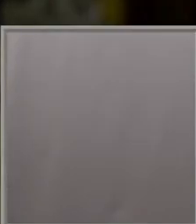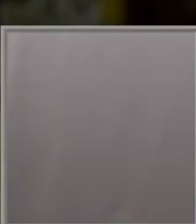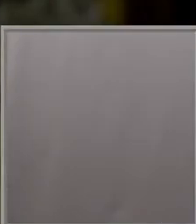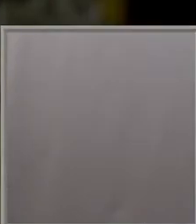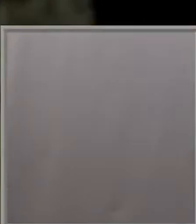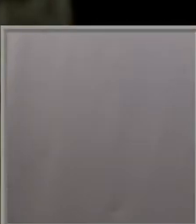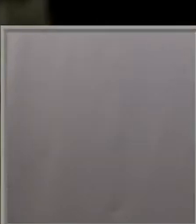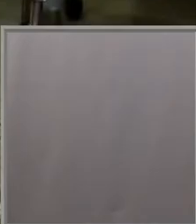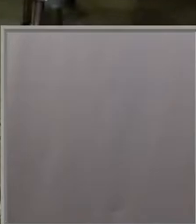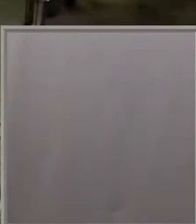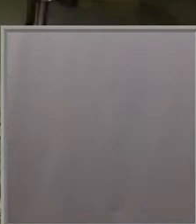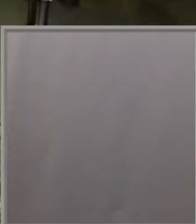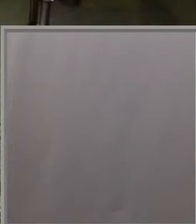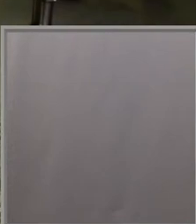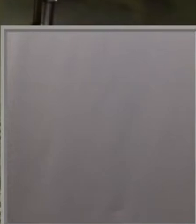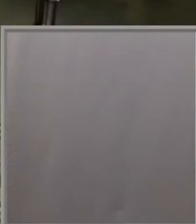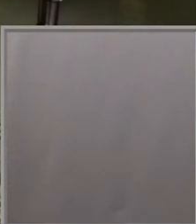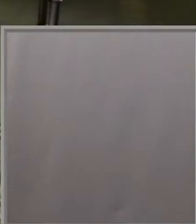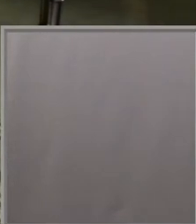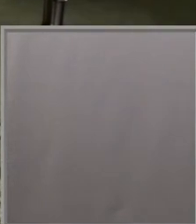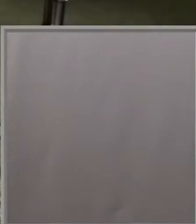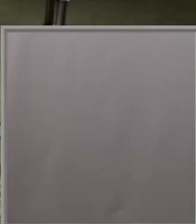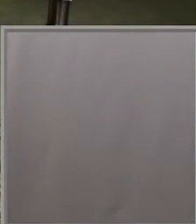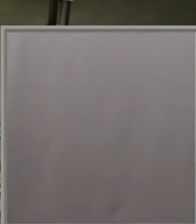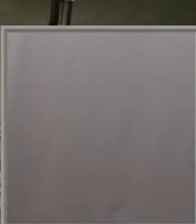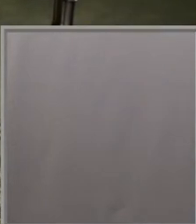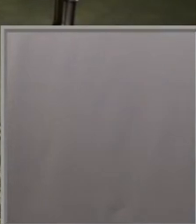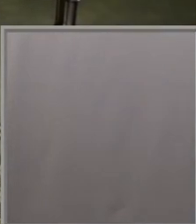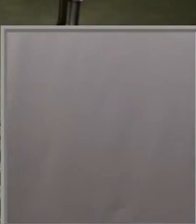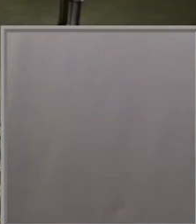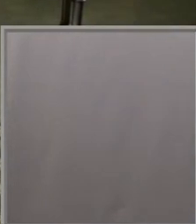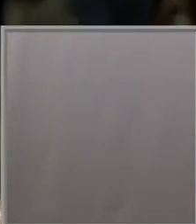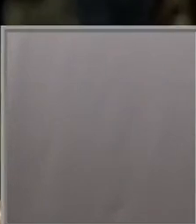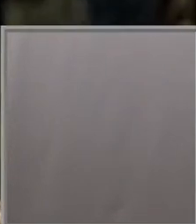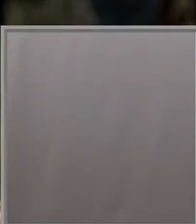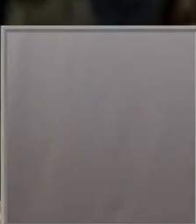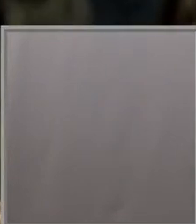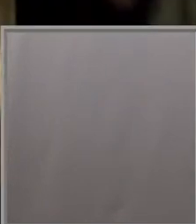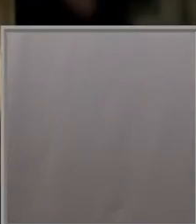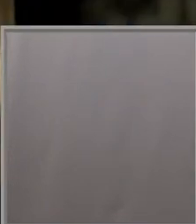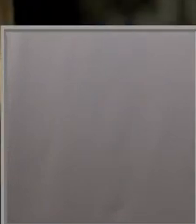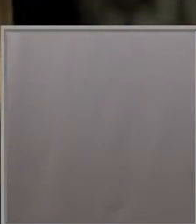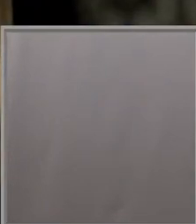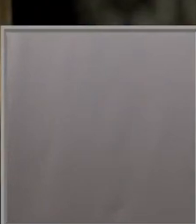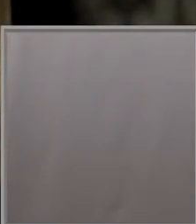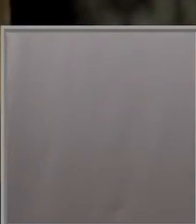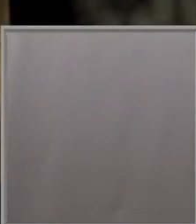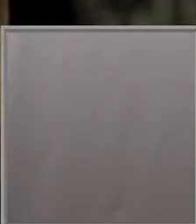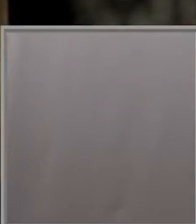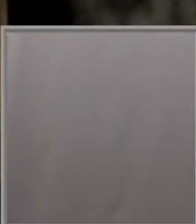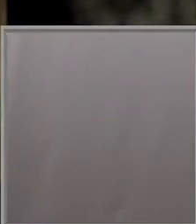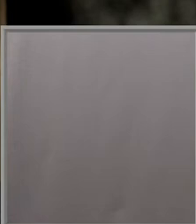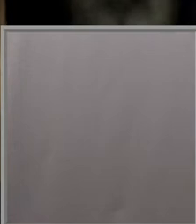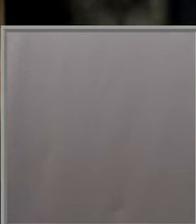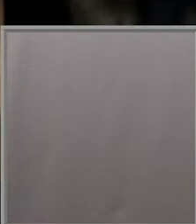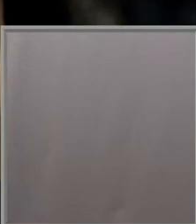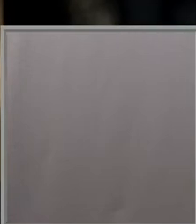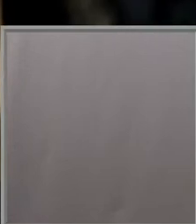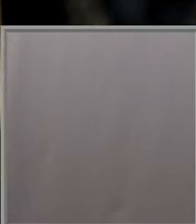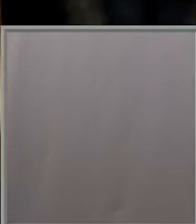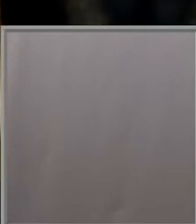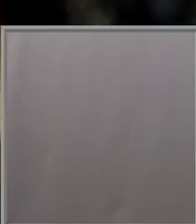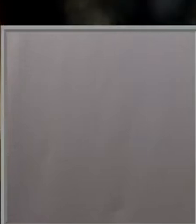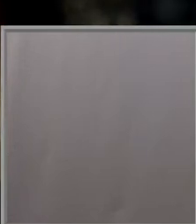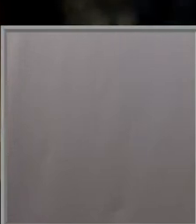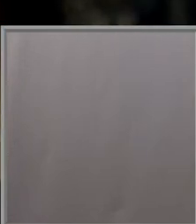to do your best. You know your limits. So when you reach your limit, you are excellent. We can't be perfect, but the little bit that one